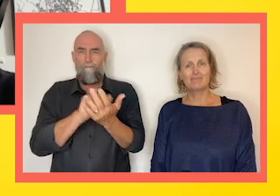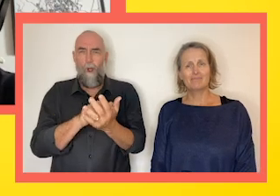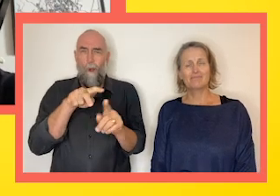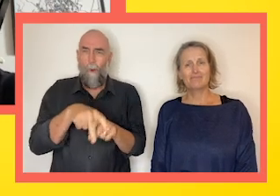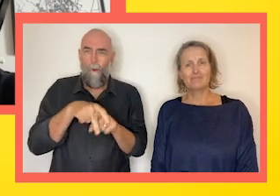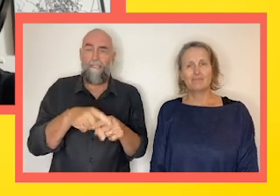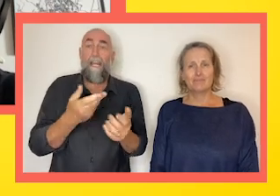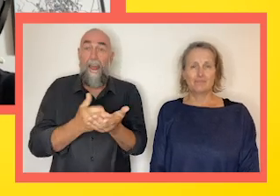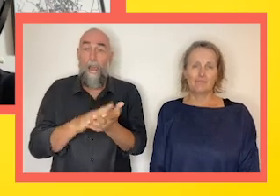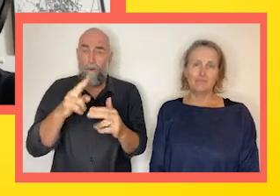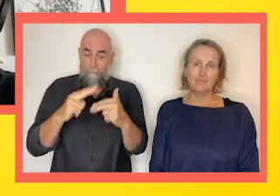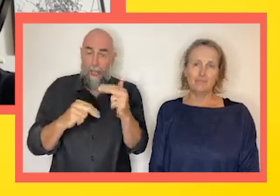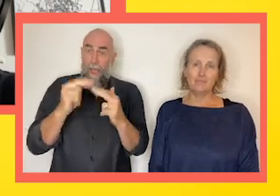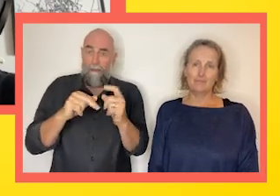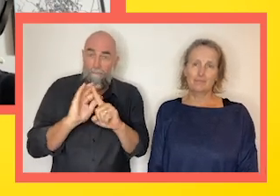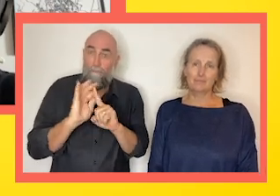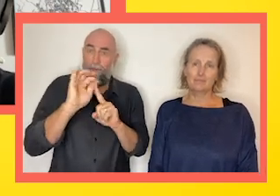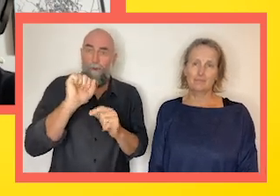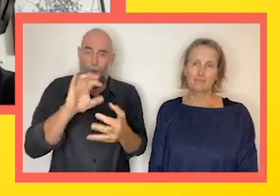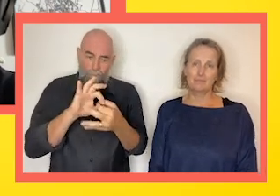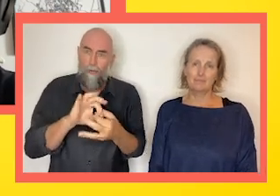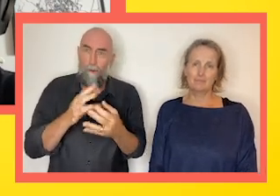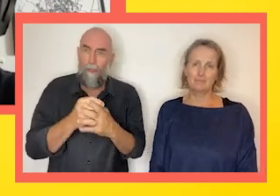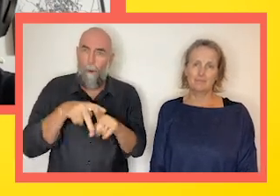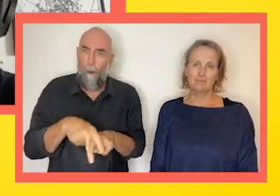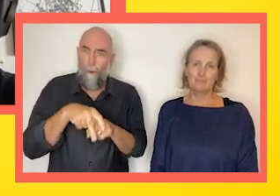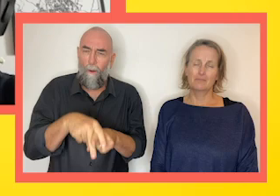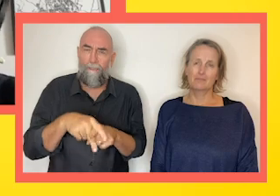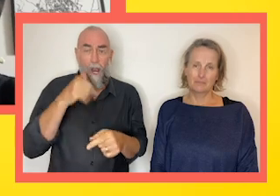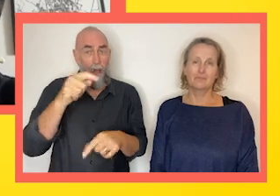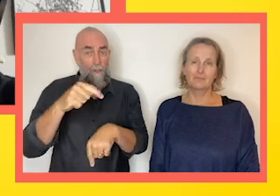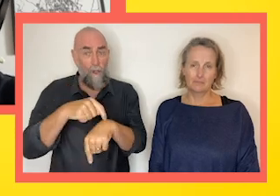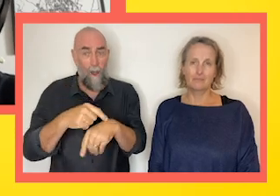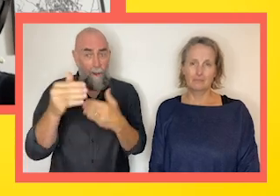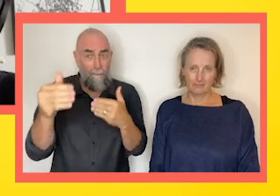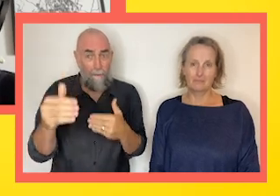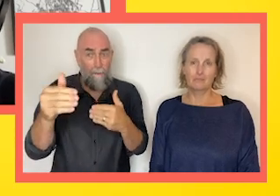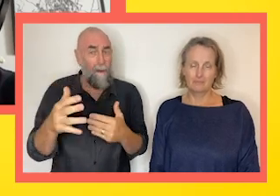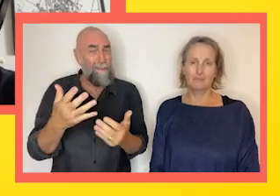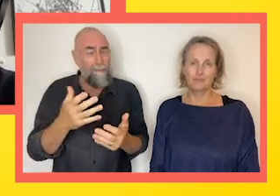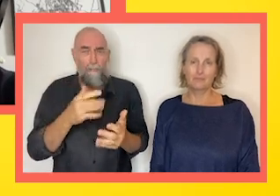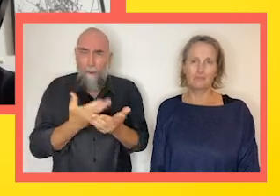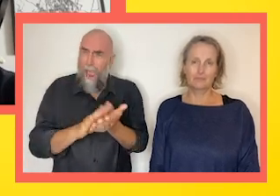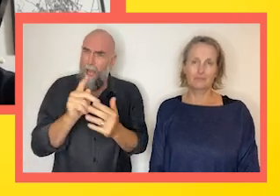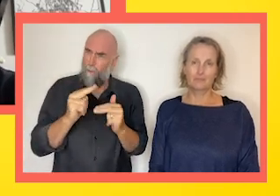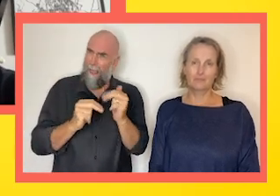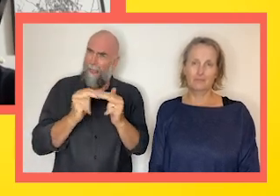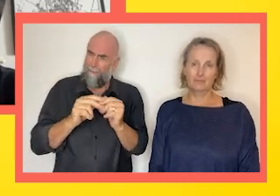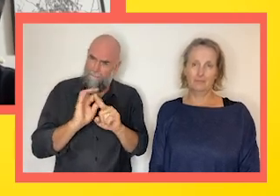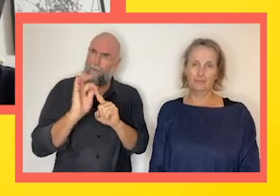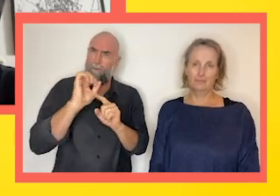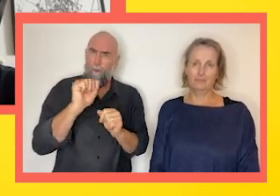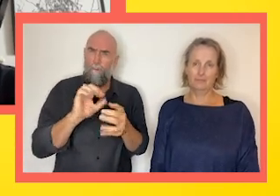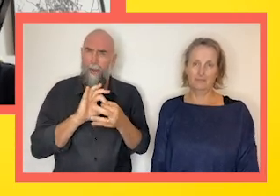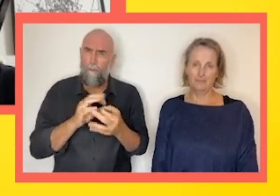to build that relationship that you need? And I know you're on such a tight time frame leading into qualifying. So how do you build that